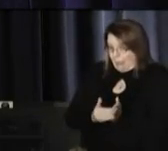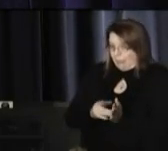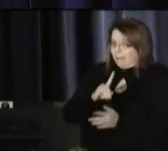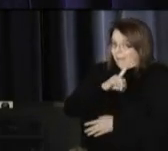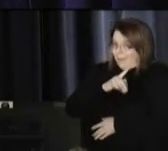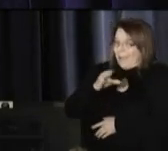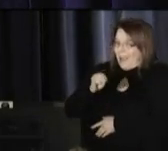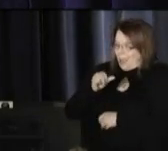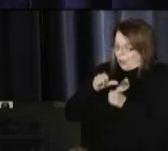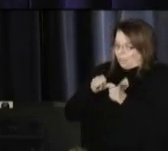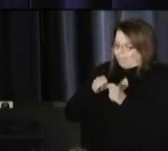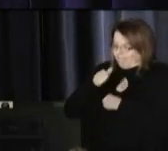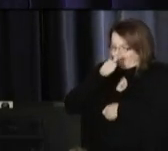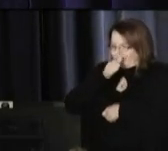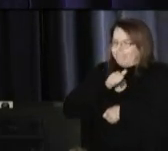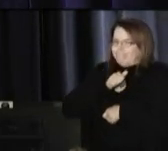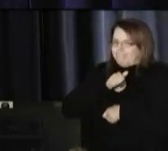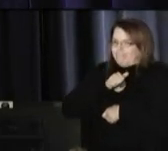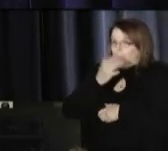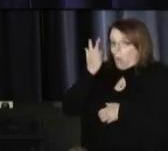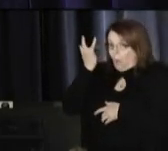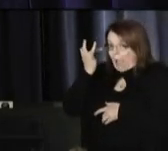because you won't go to church again at all.